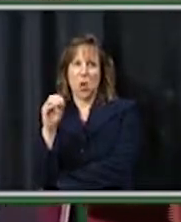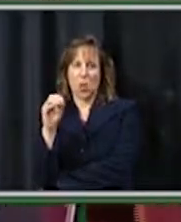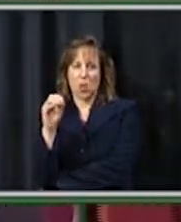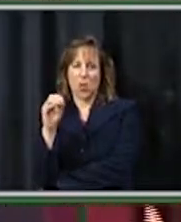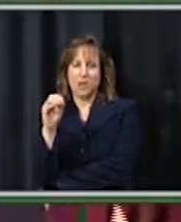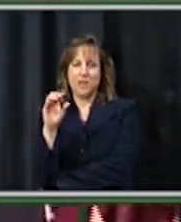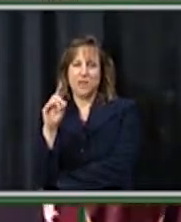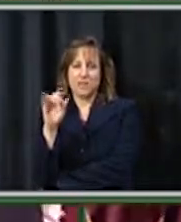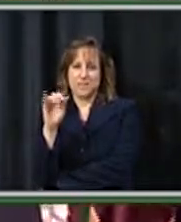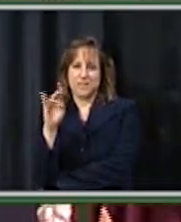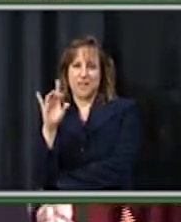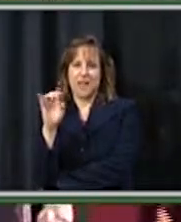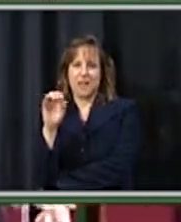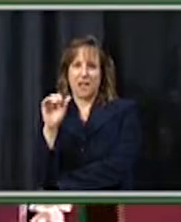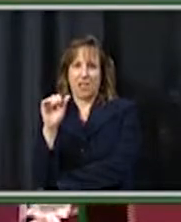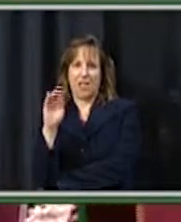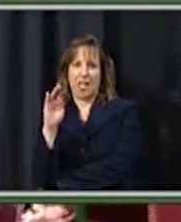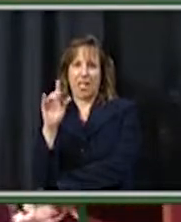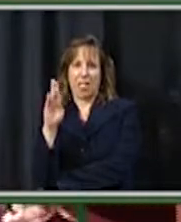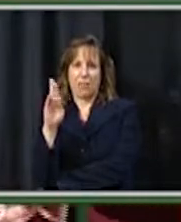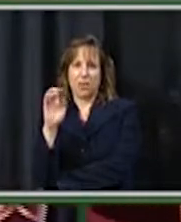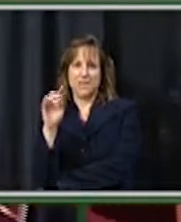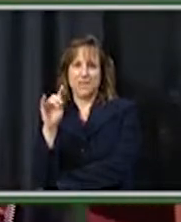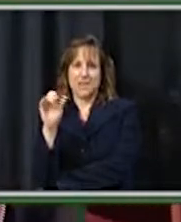Danielle Albertson.